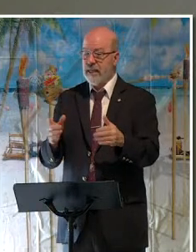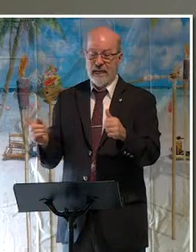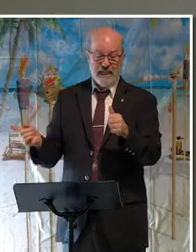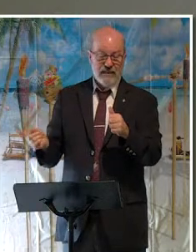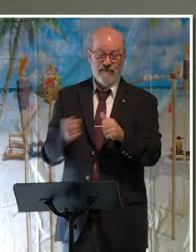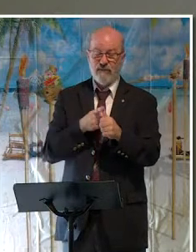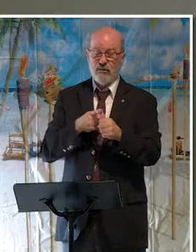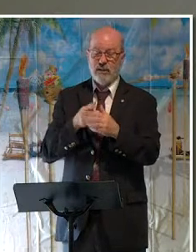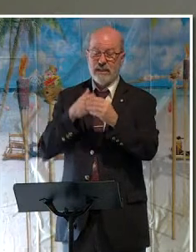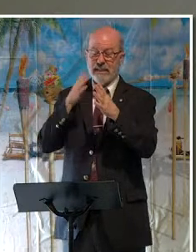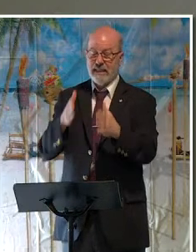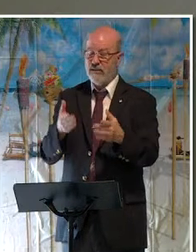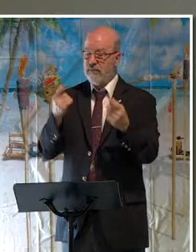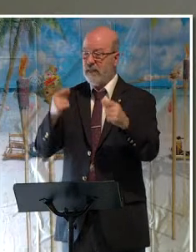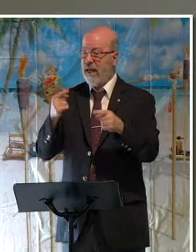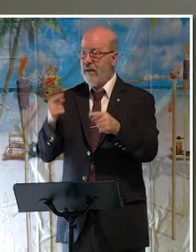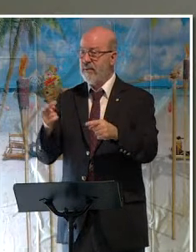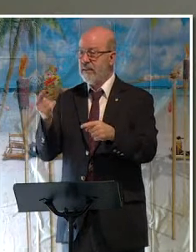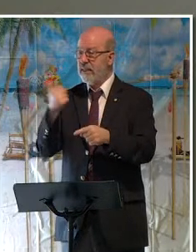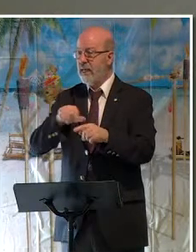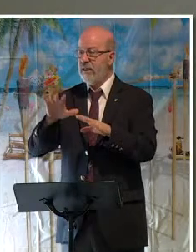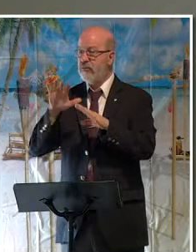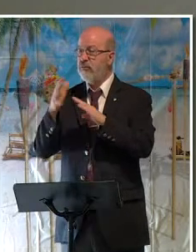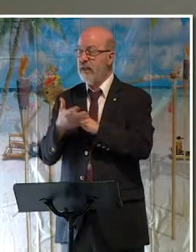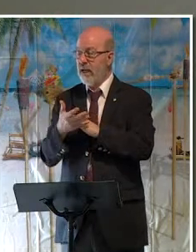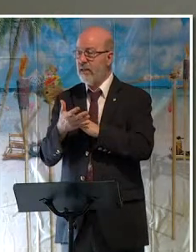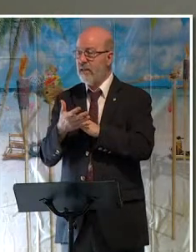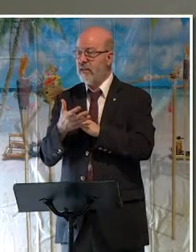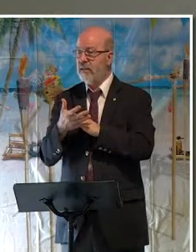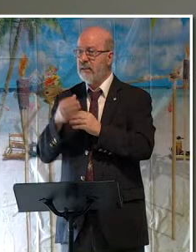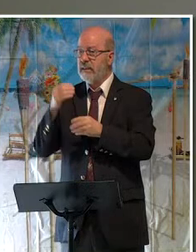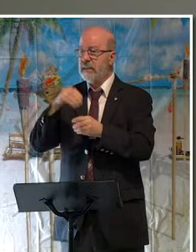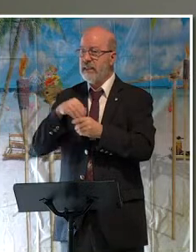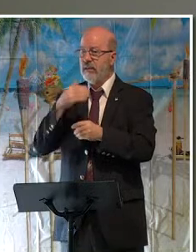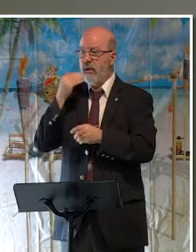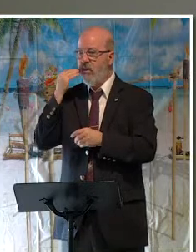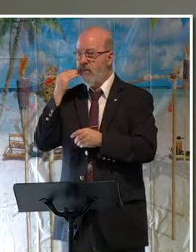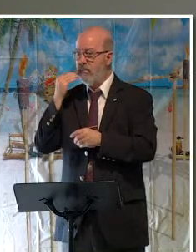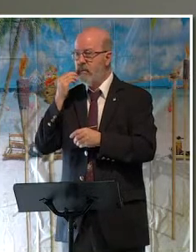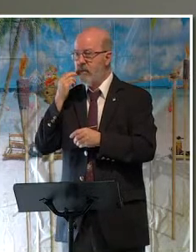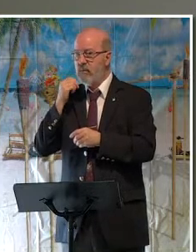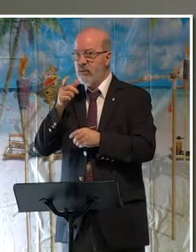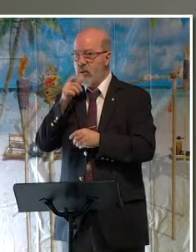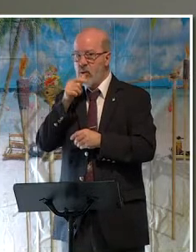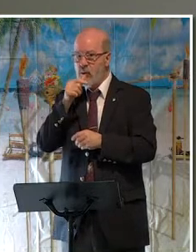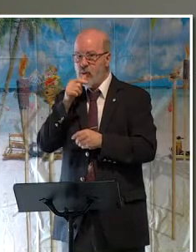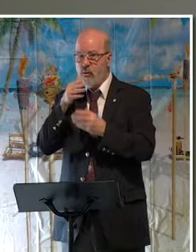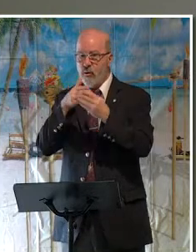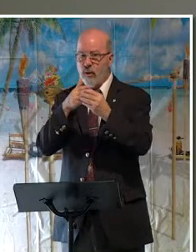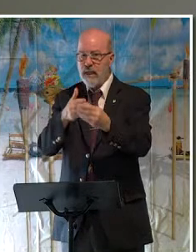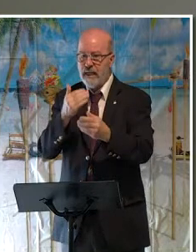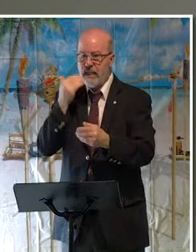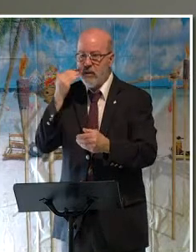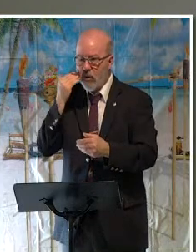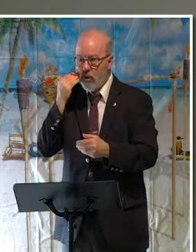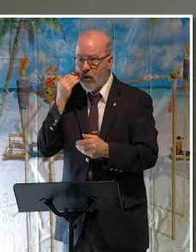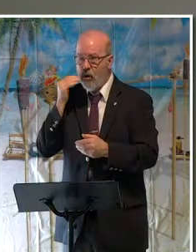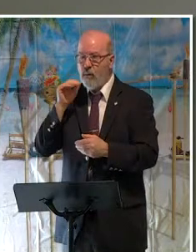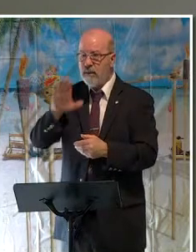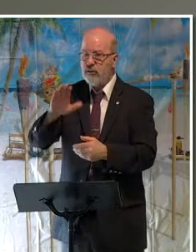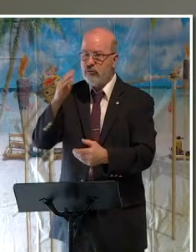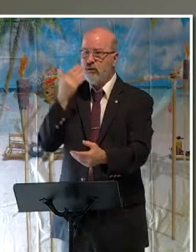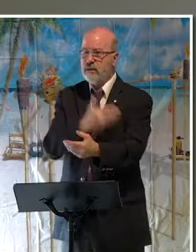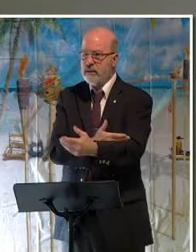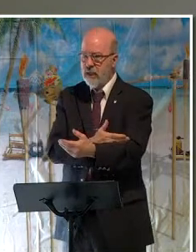first leadership that takes place in any society is within the home. So who's going to lead the home? It's your